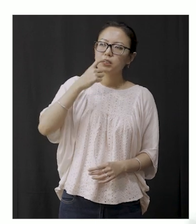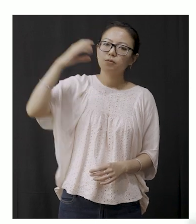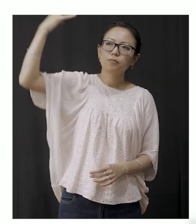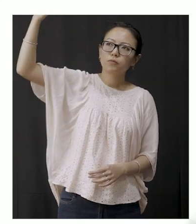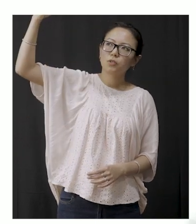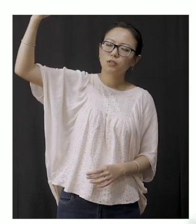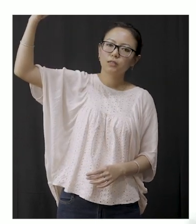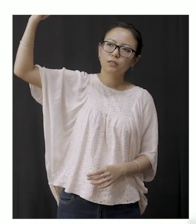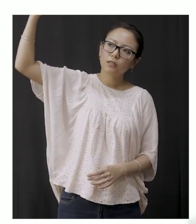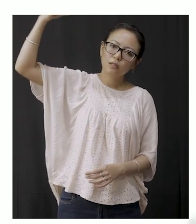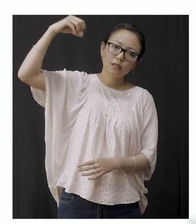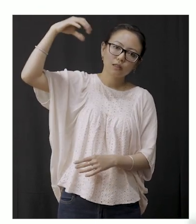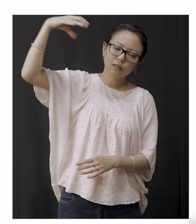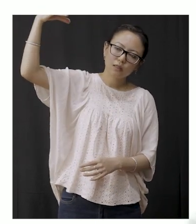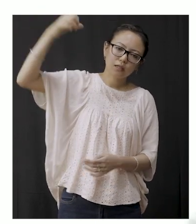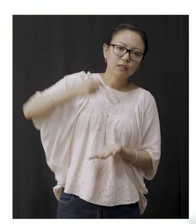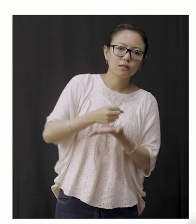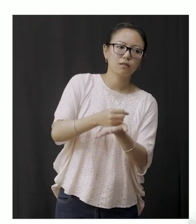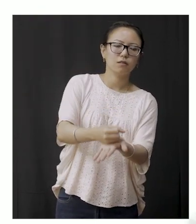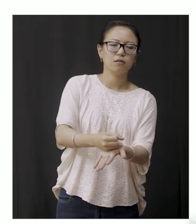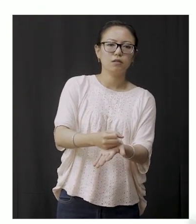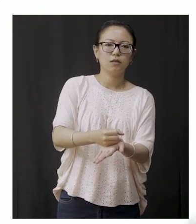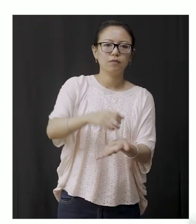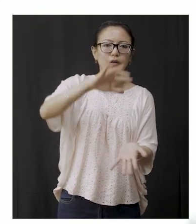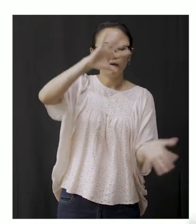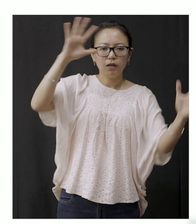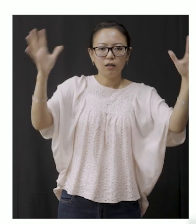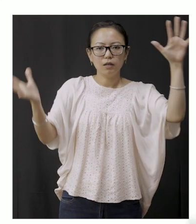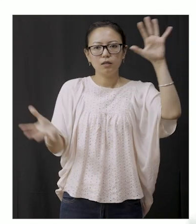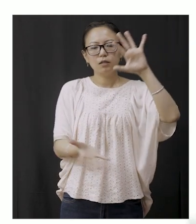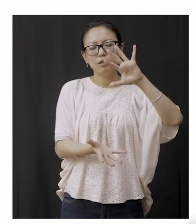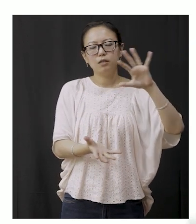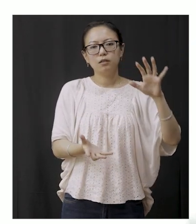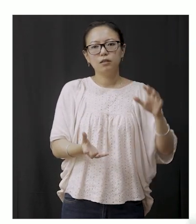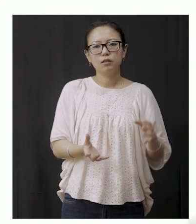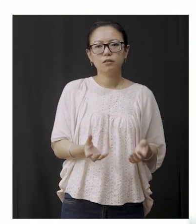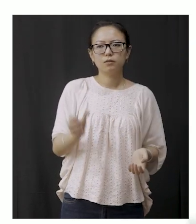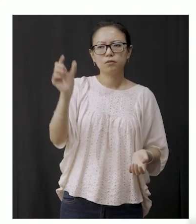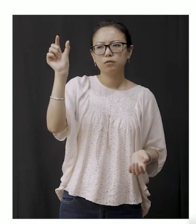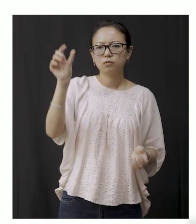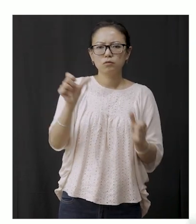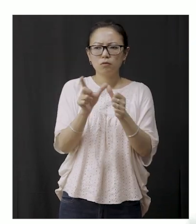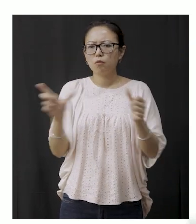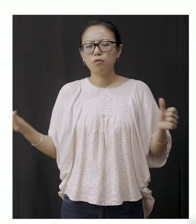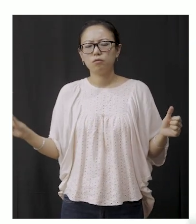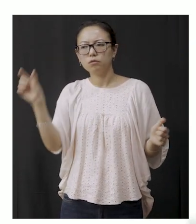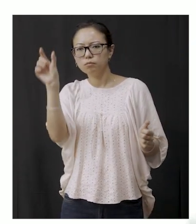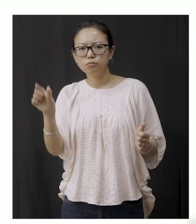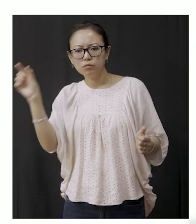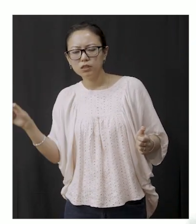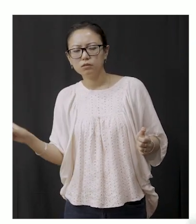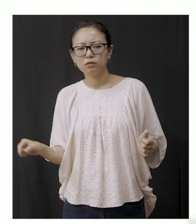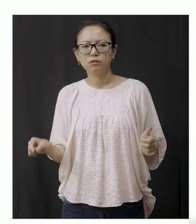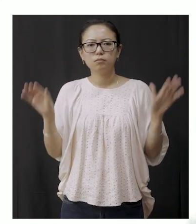earth, and the moon is shining down while the earth are sleeping. While every living being on